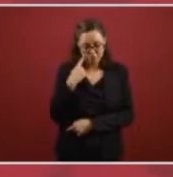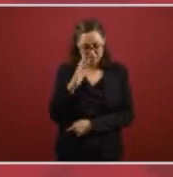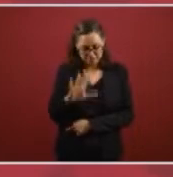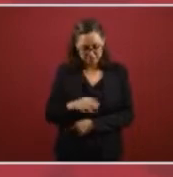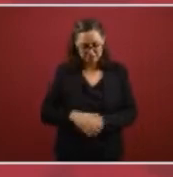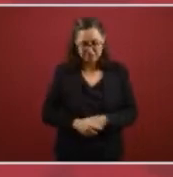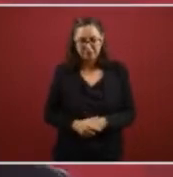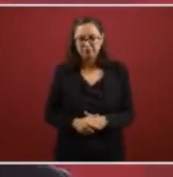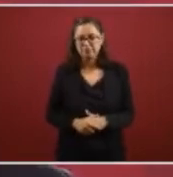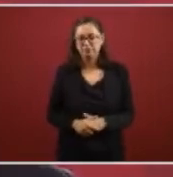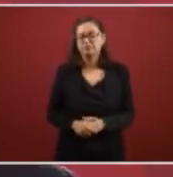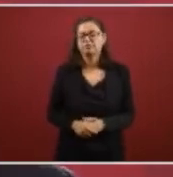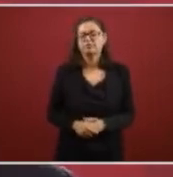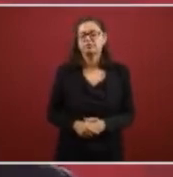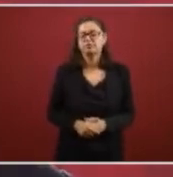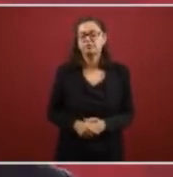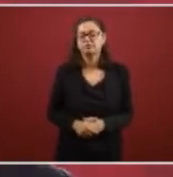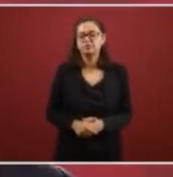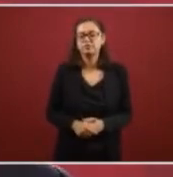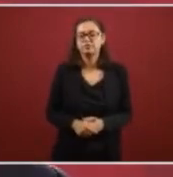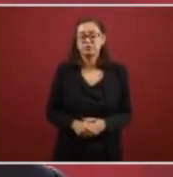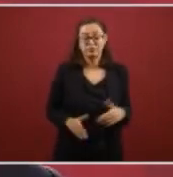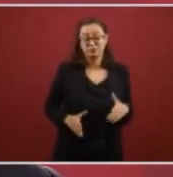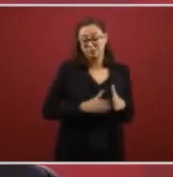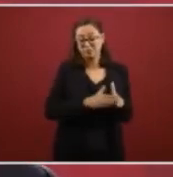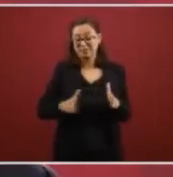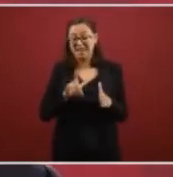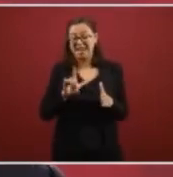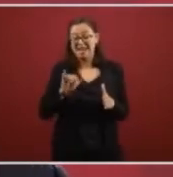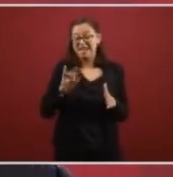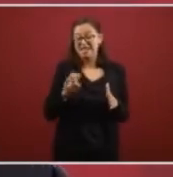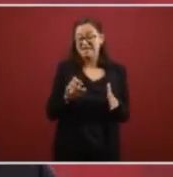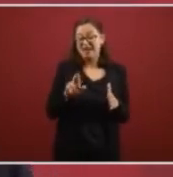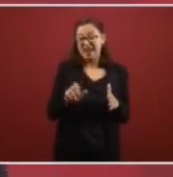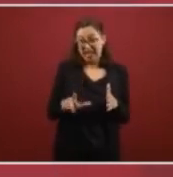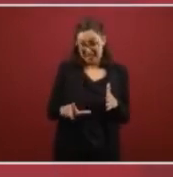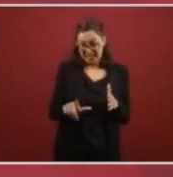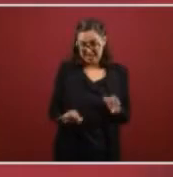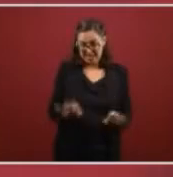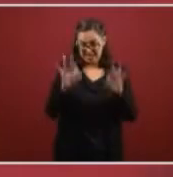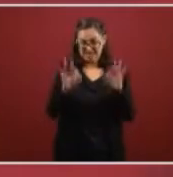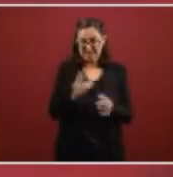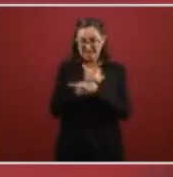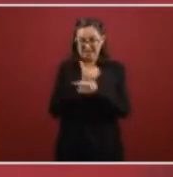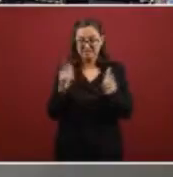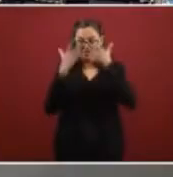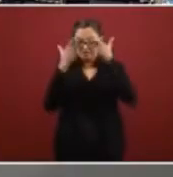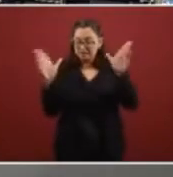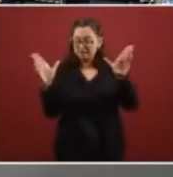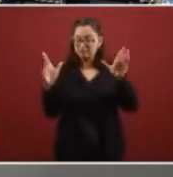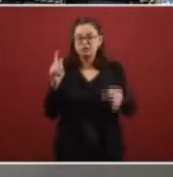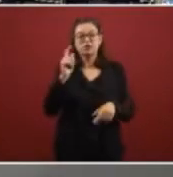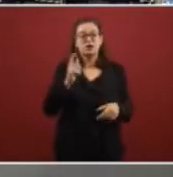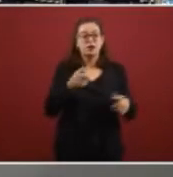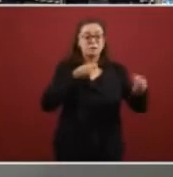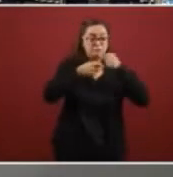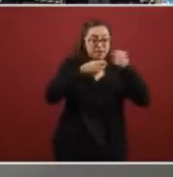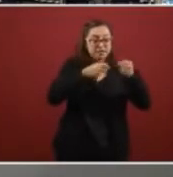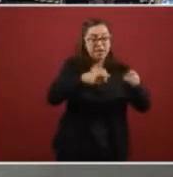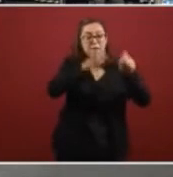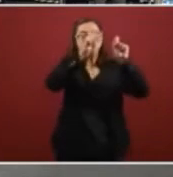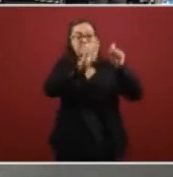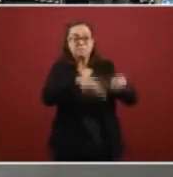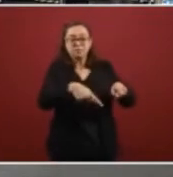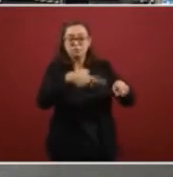But they used to say in that period of the liberals and that the press was controlled by the